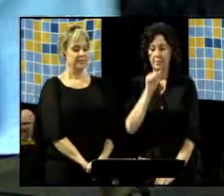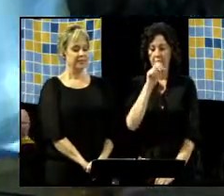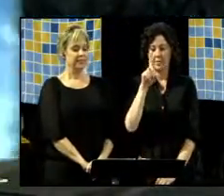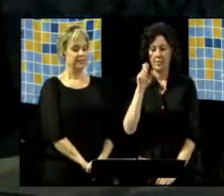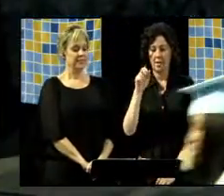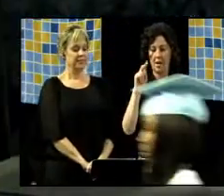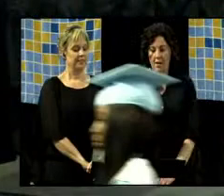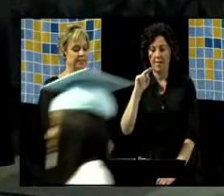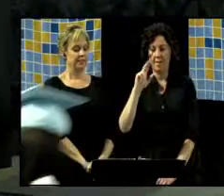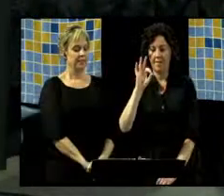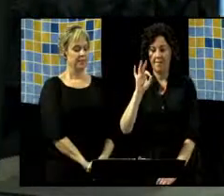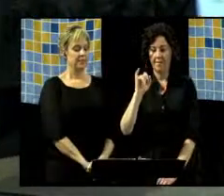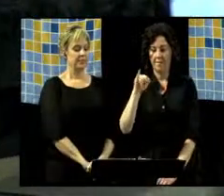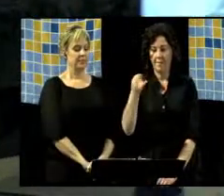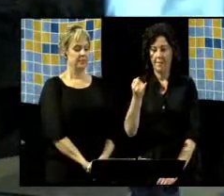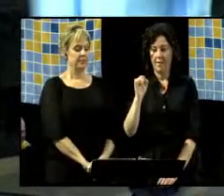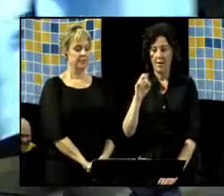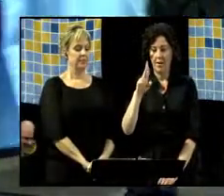Adan Fajardo.